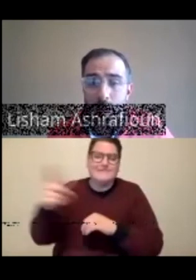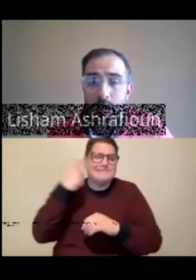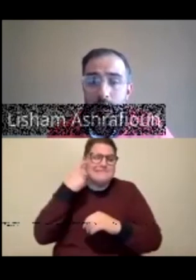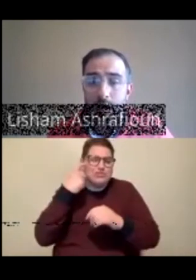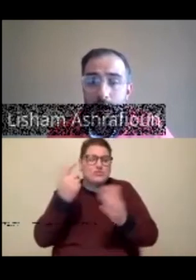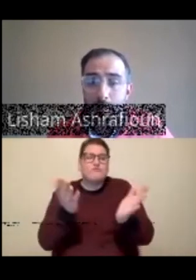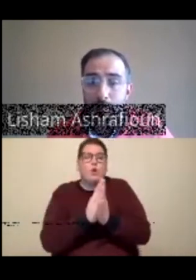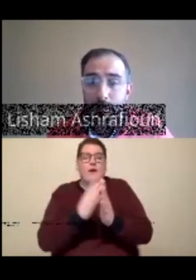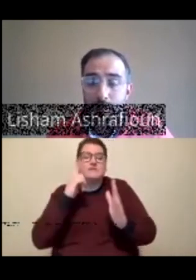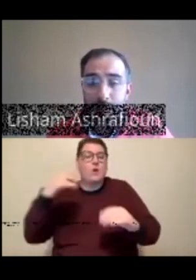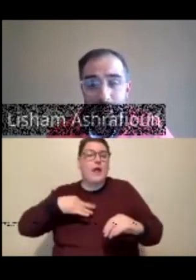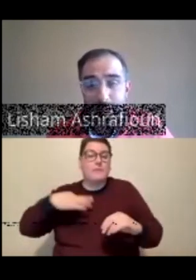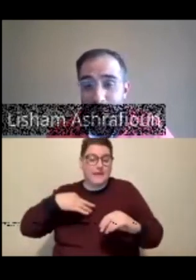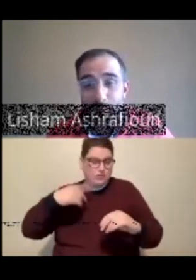out